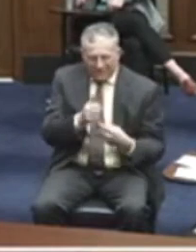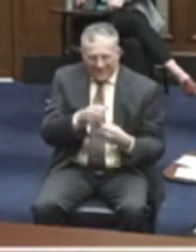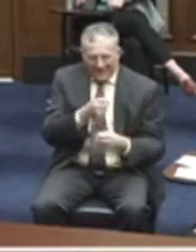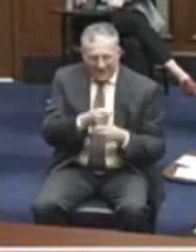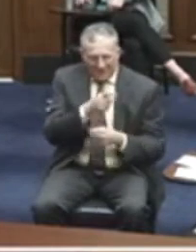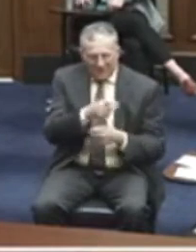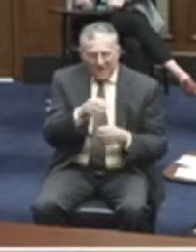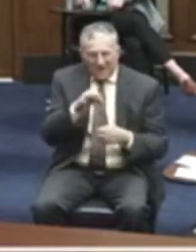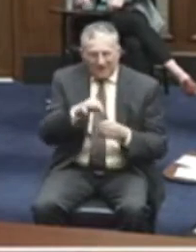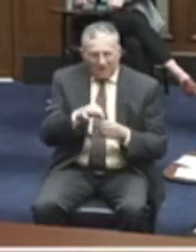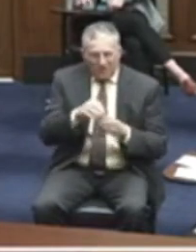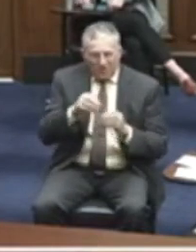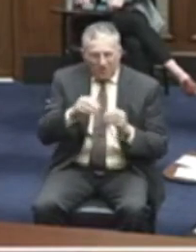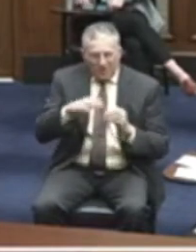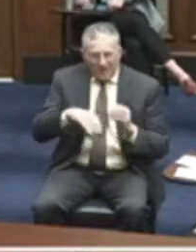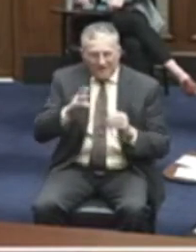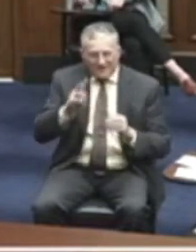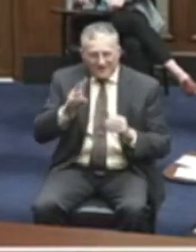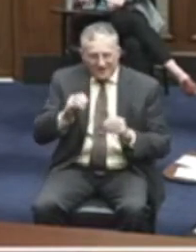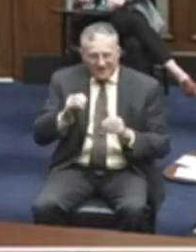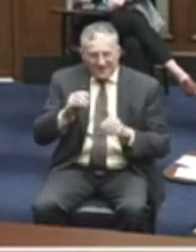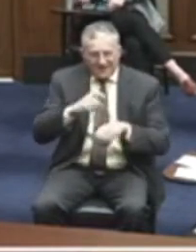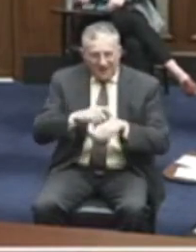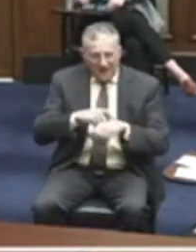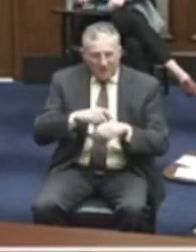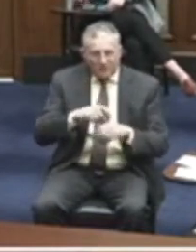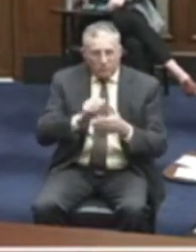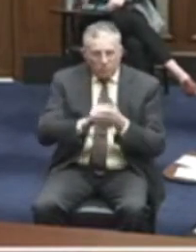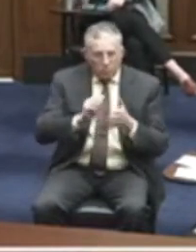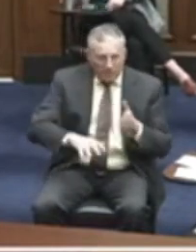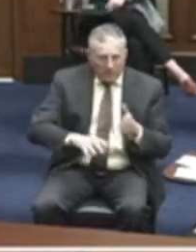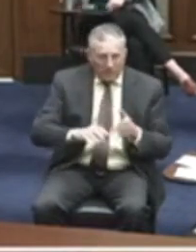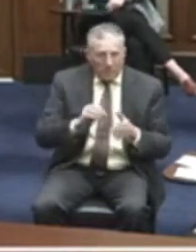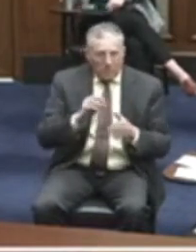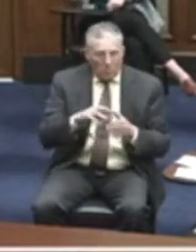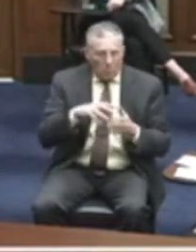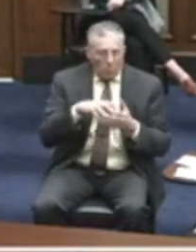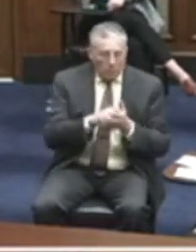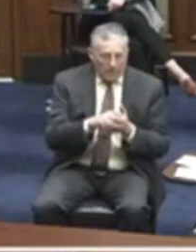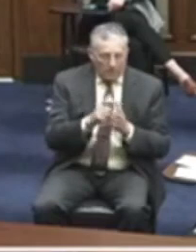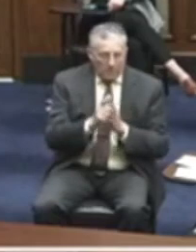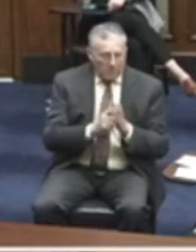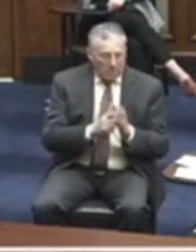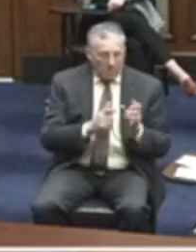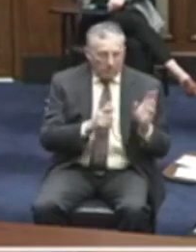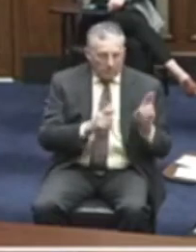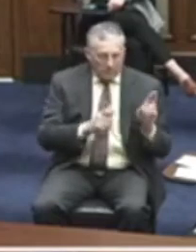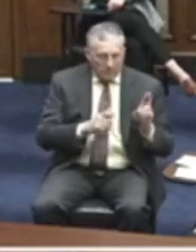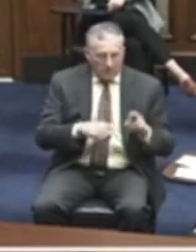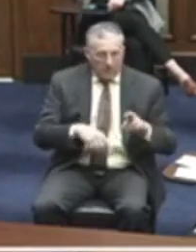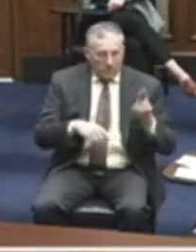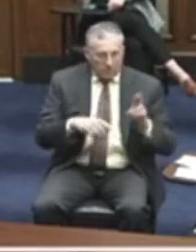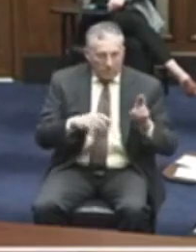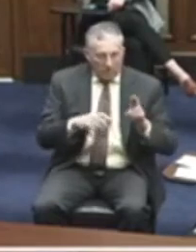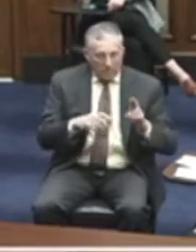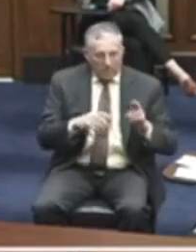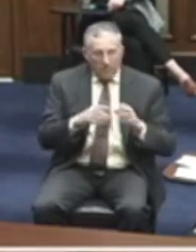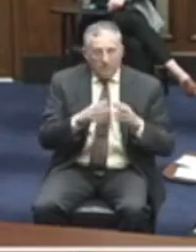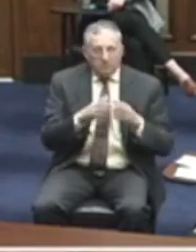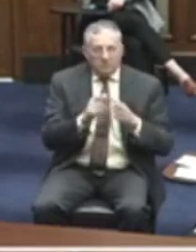than 60 times to repeal it or weaken it. Republican attorney